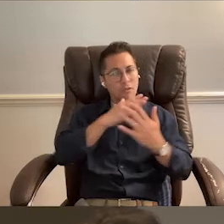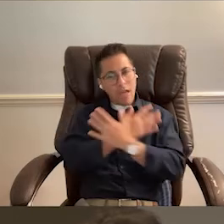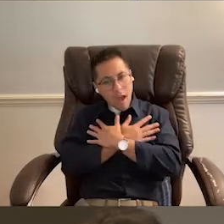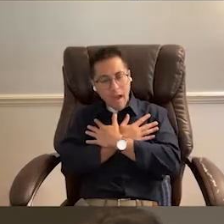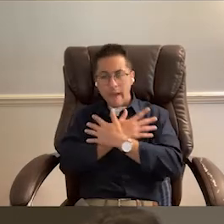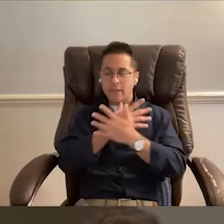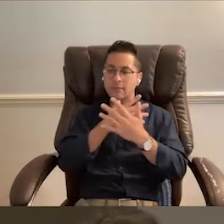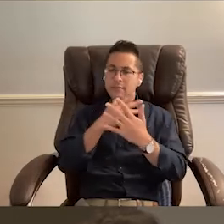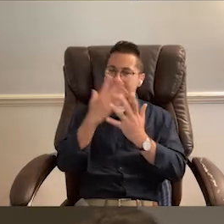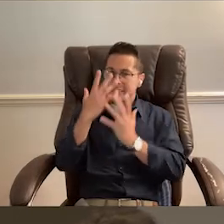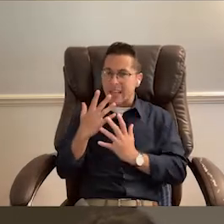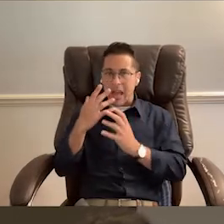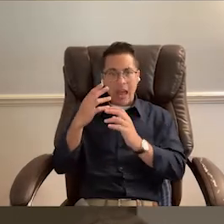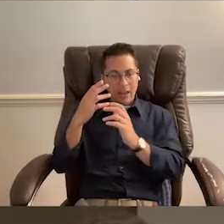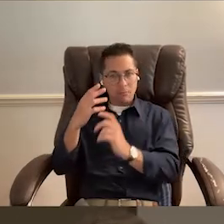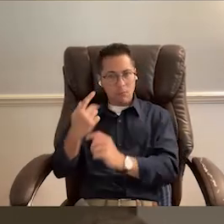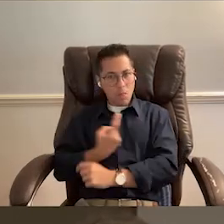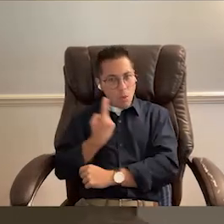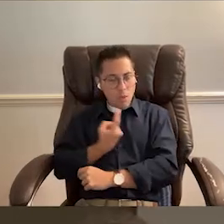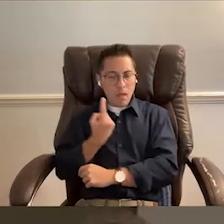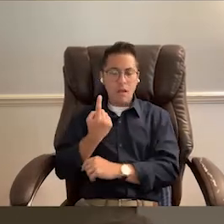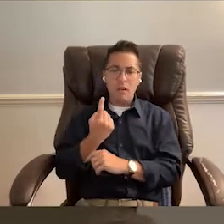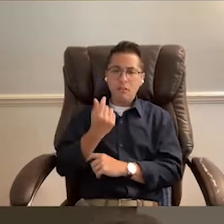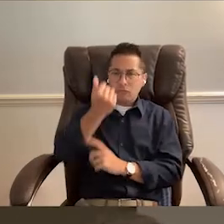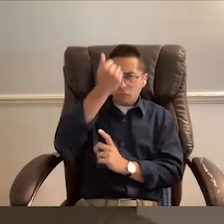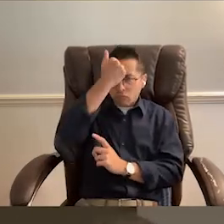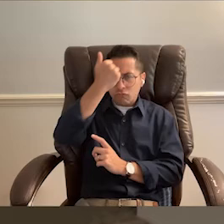furious, peaceful could be content, relaxed,